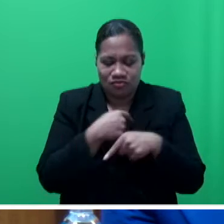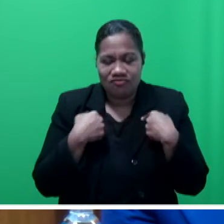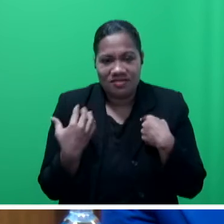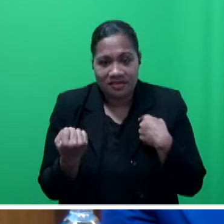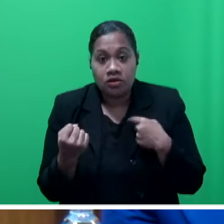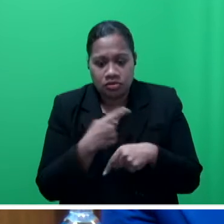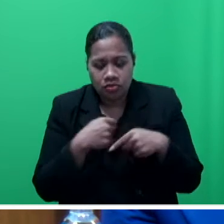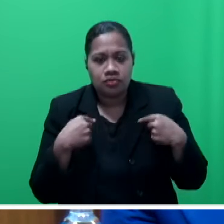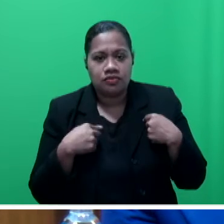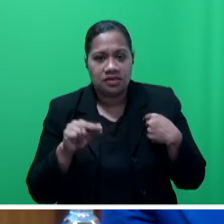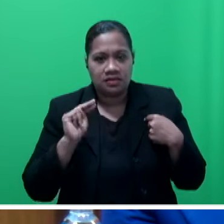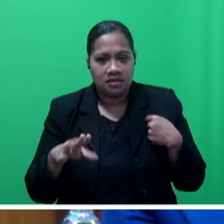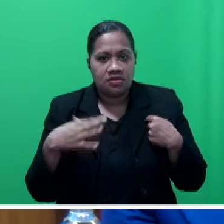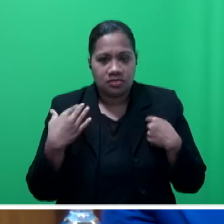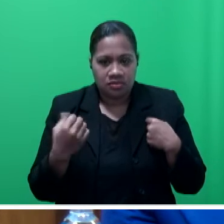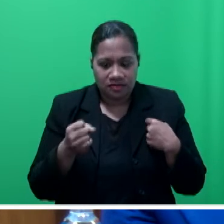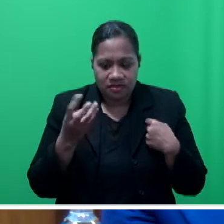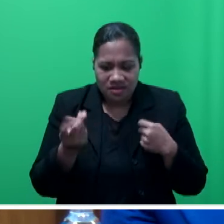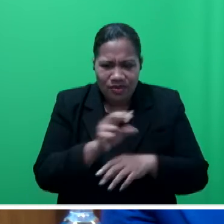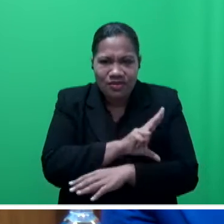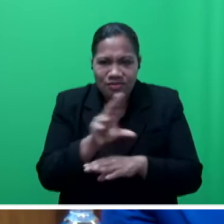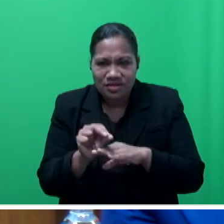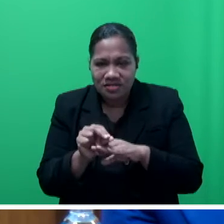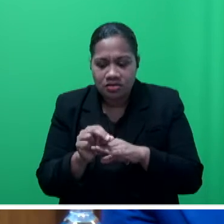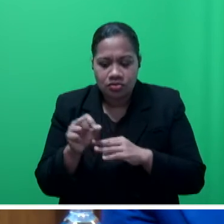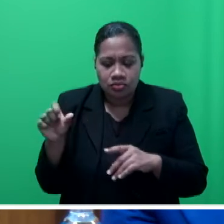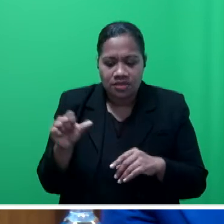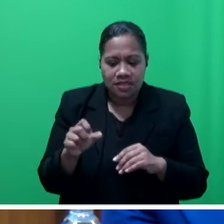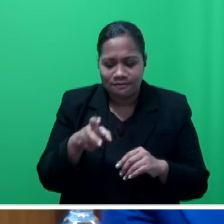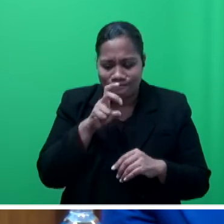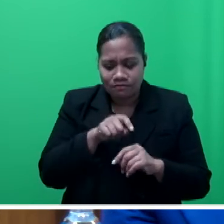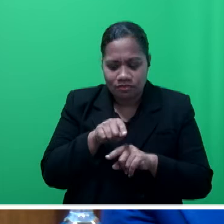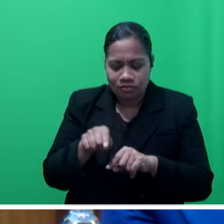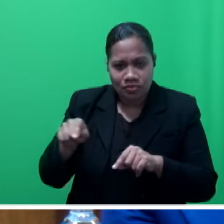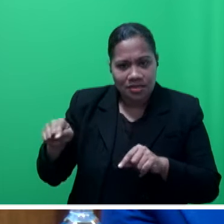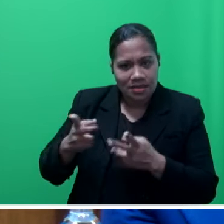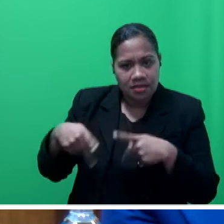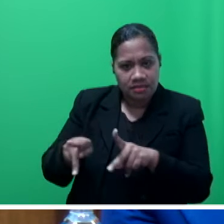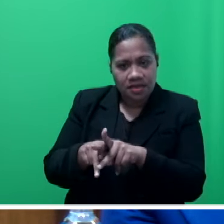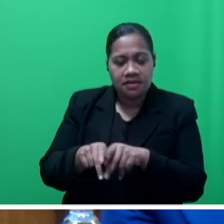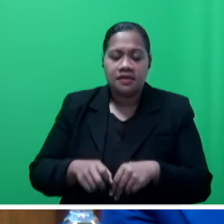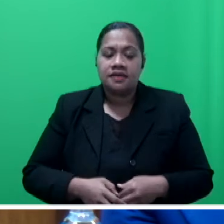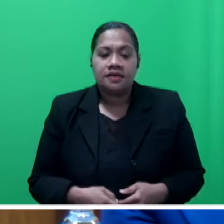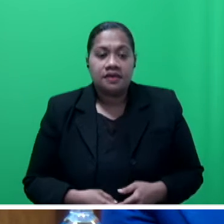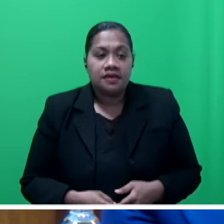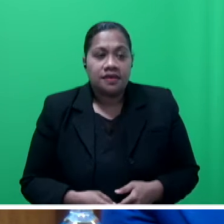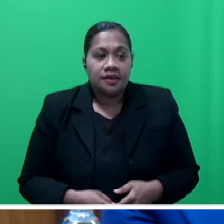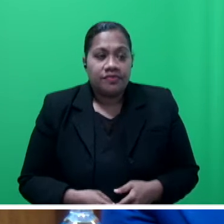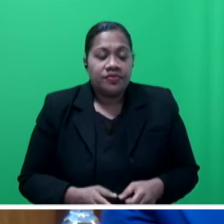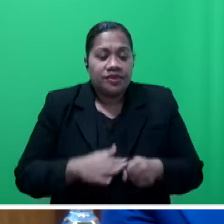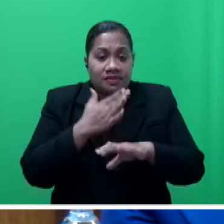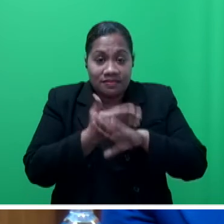impose restrictions in a number of areas, in bridges and so forth. In this regard, Mr. Speaker, sir, the renewal and replacement program for